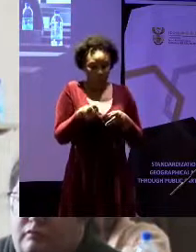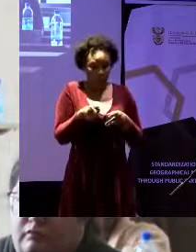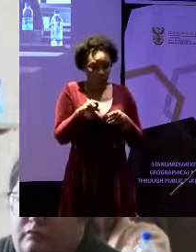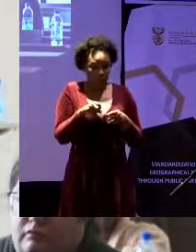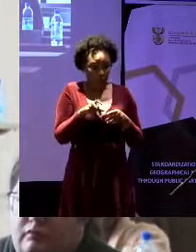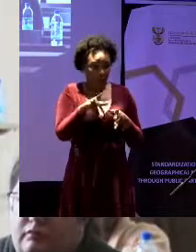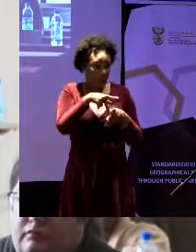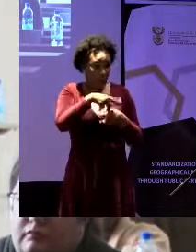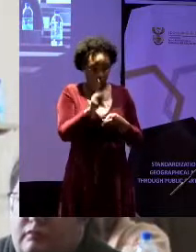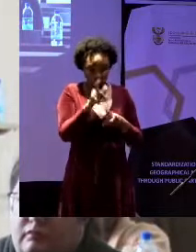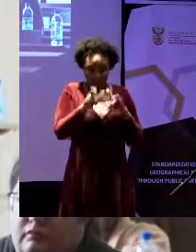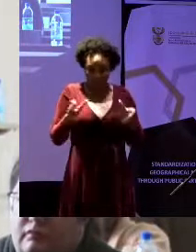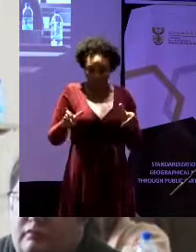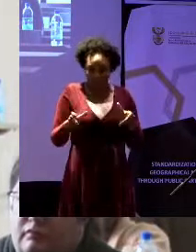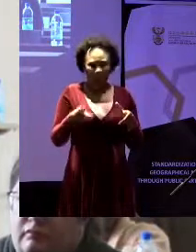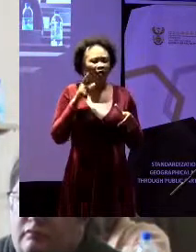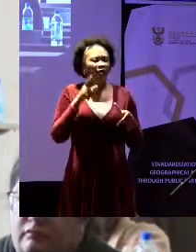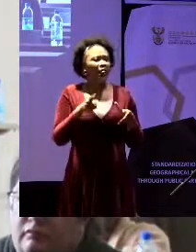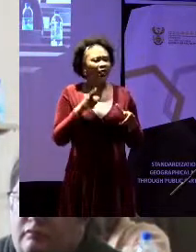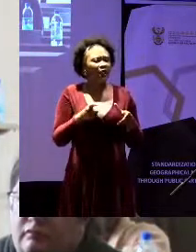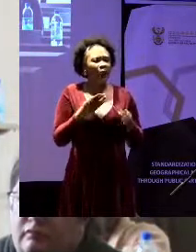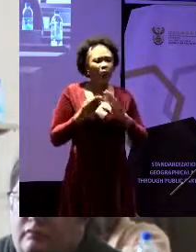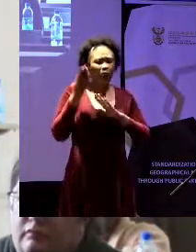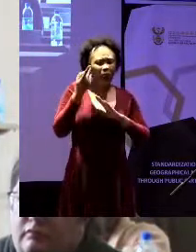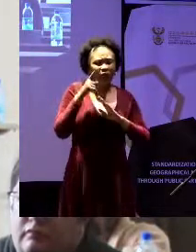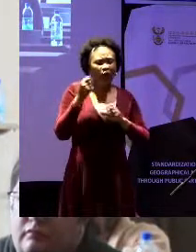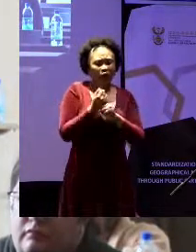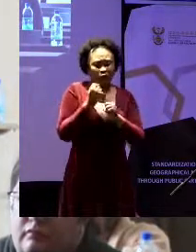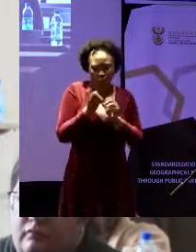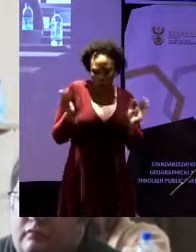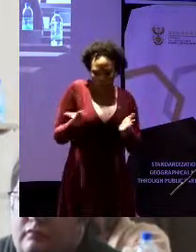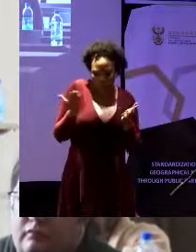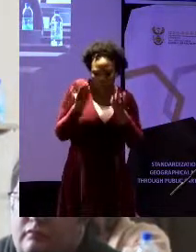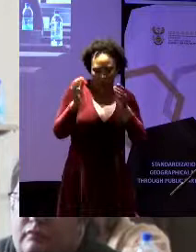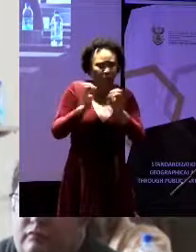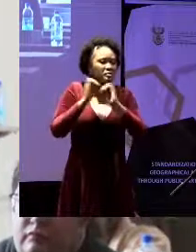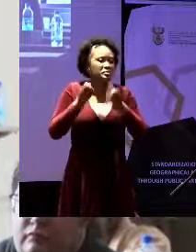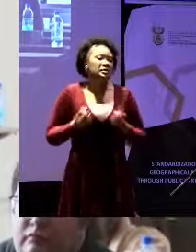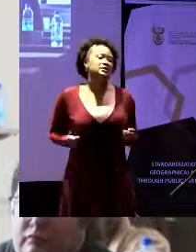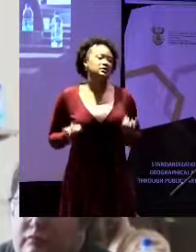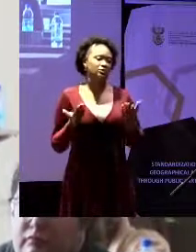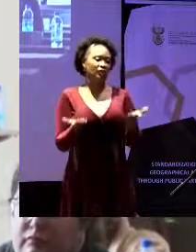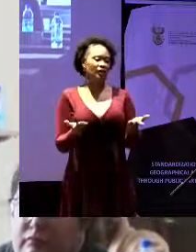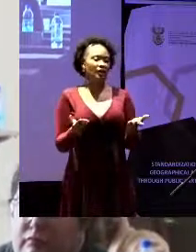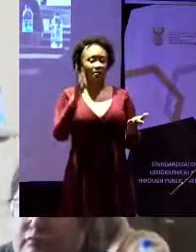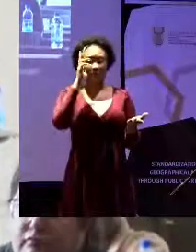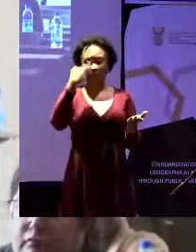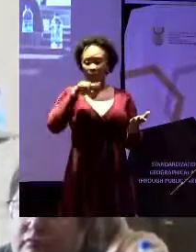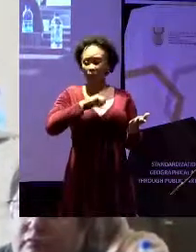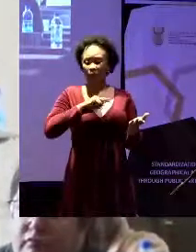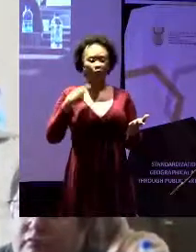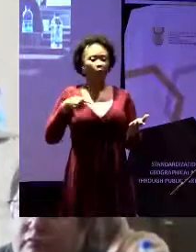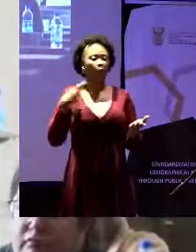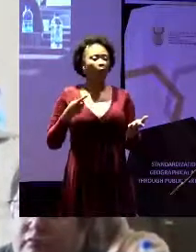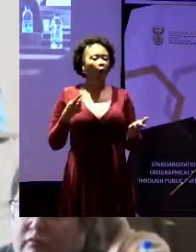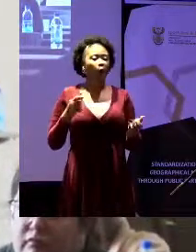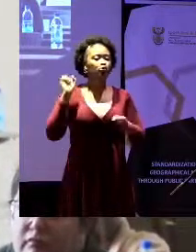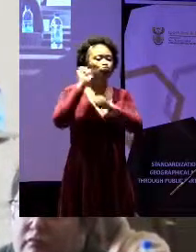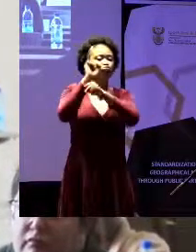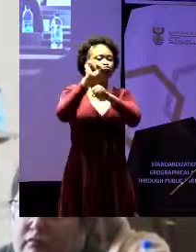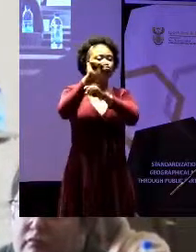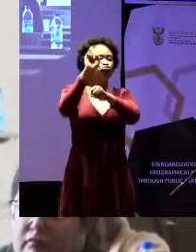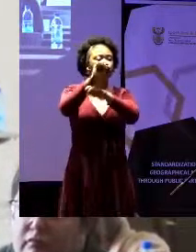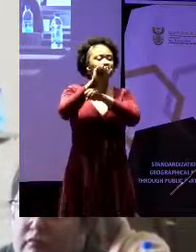career grooming and not serving our people. But remember one thing, we have a history of rising up against those who think they can suppress